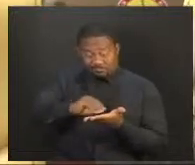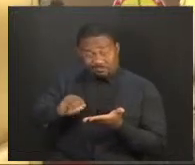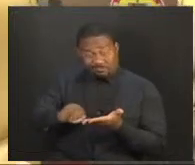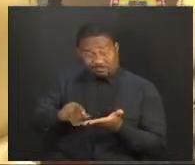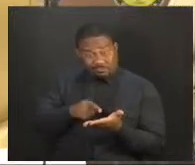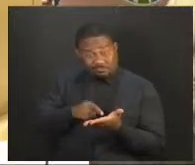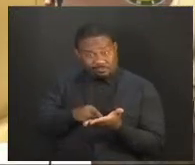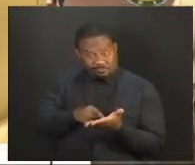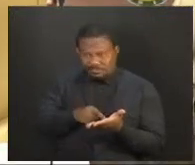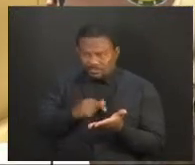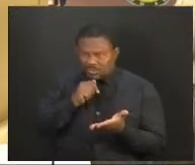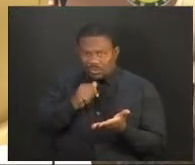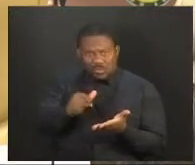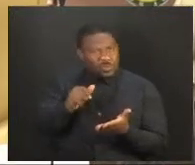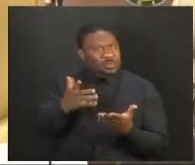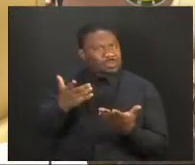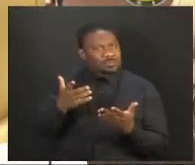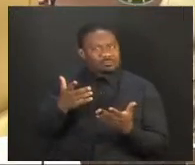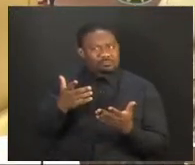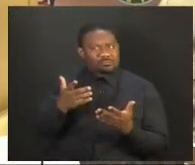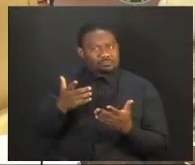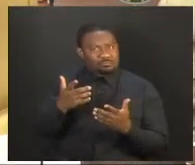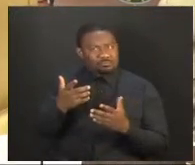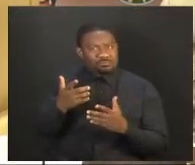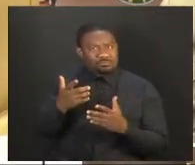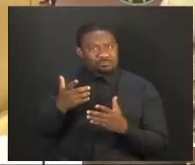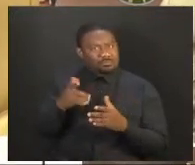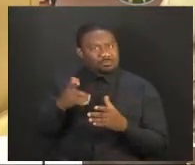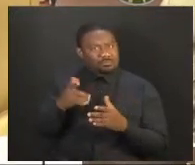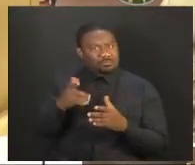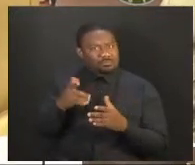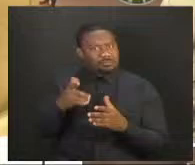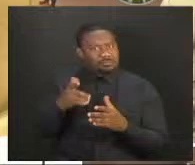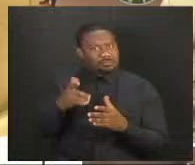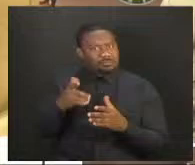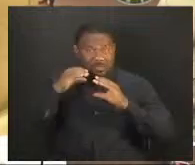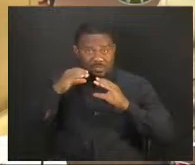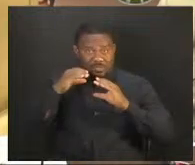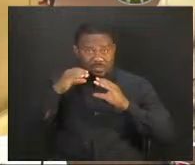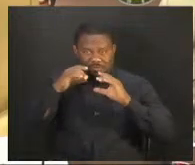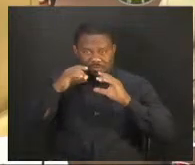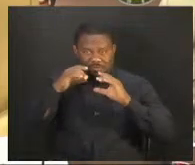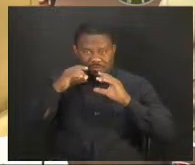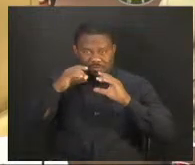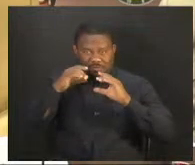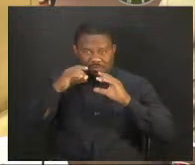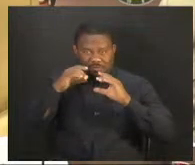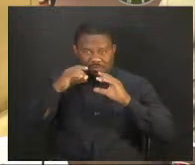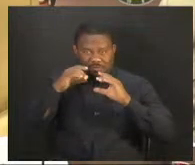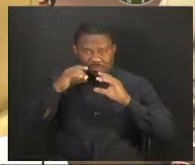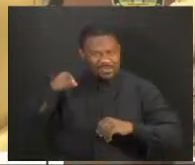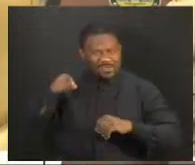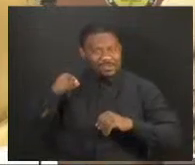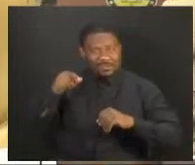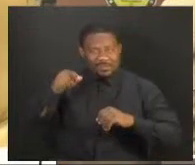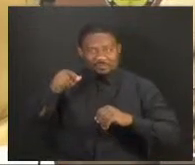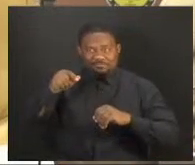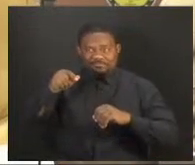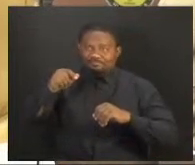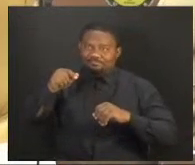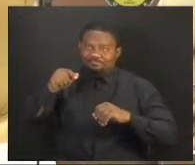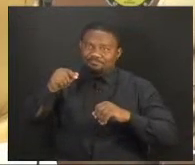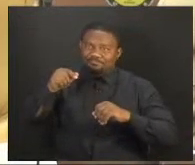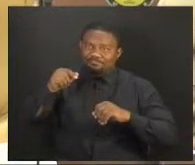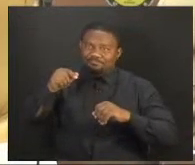the communication is, because he's the Minister for Interior and he has been assigned